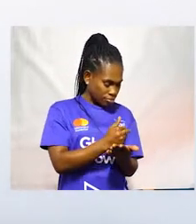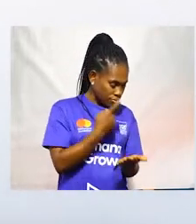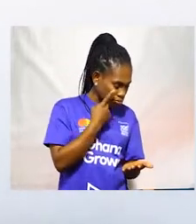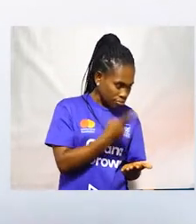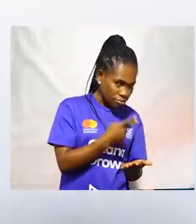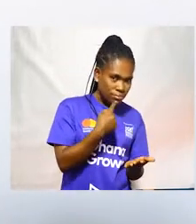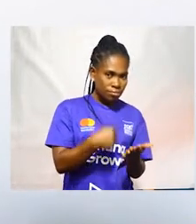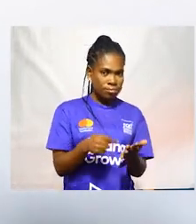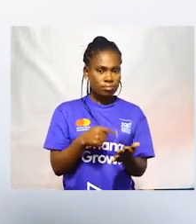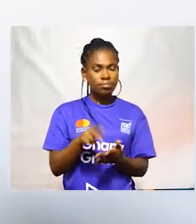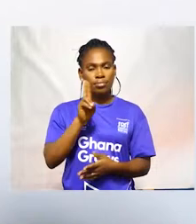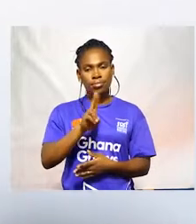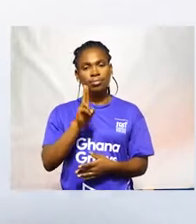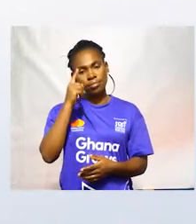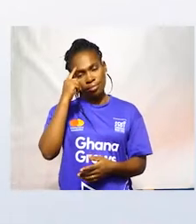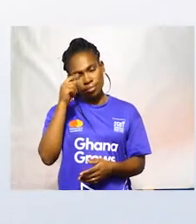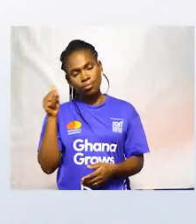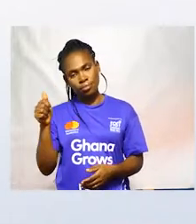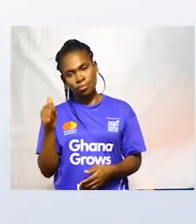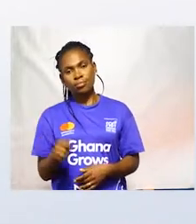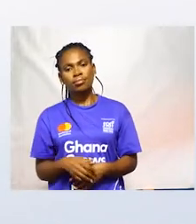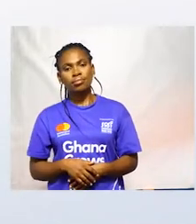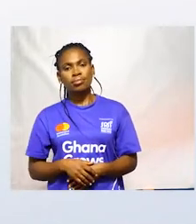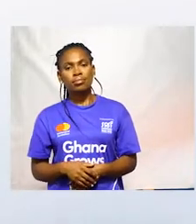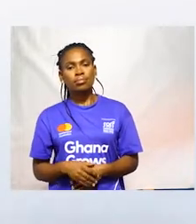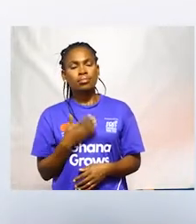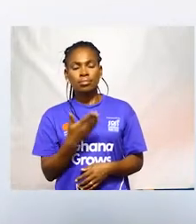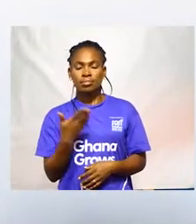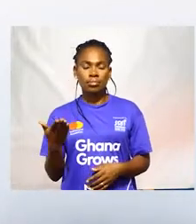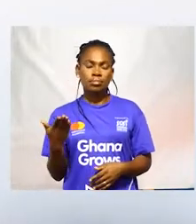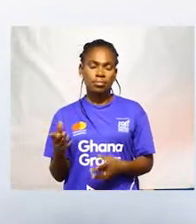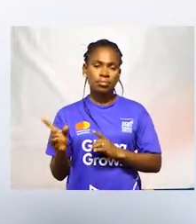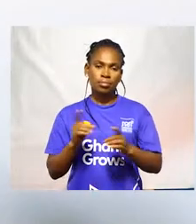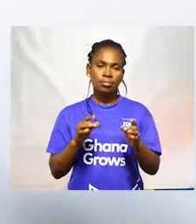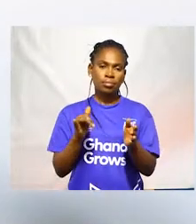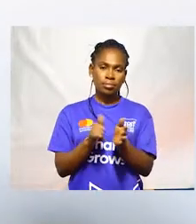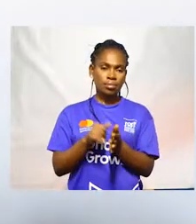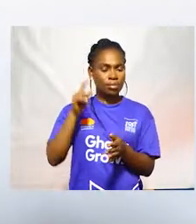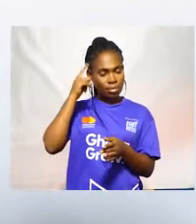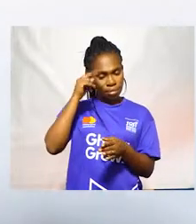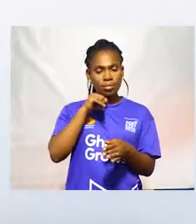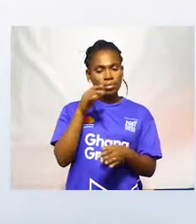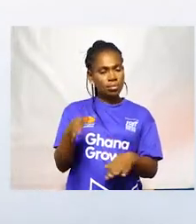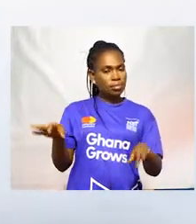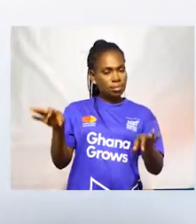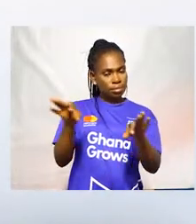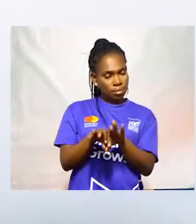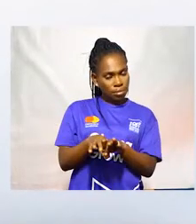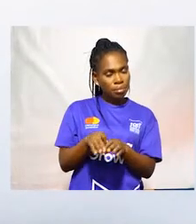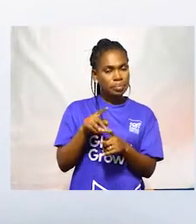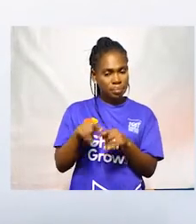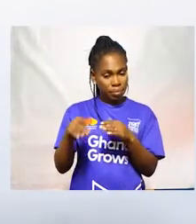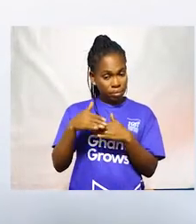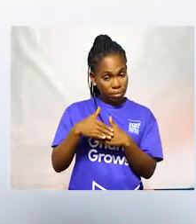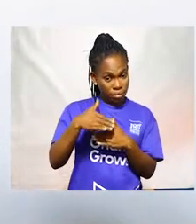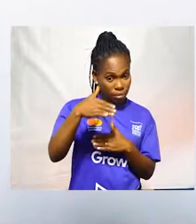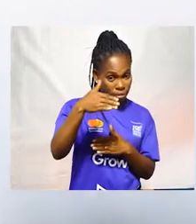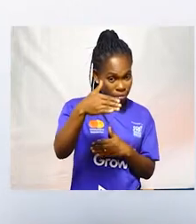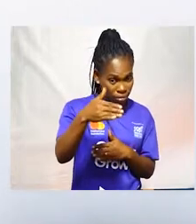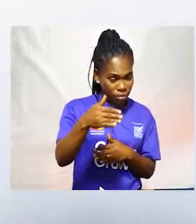what I was doing. So there are things that we do that are insignificant in our lives, that we may see as nothing, but at the end of the